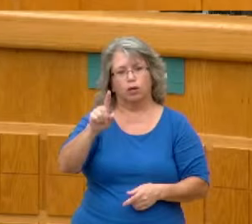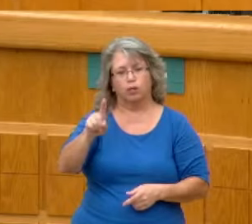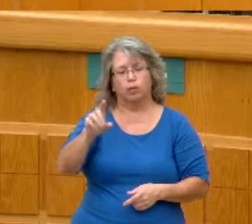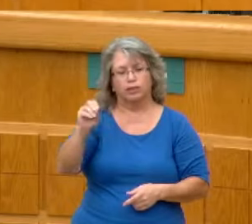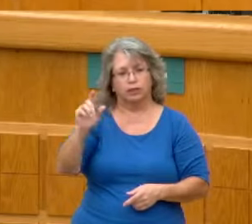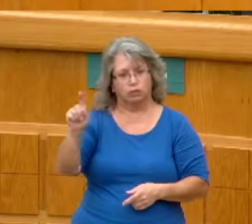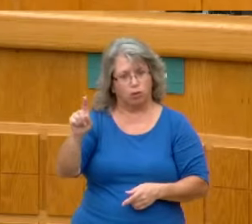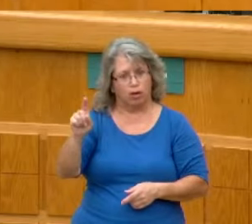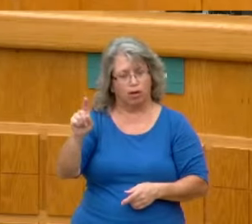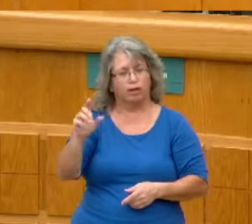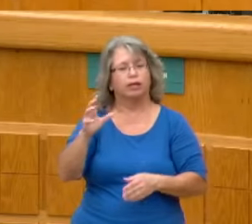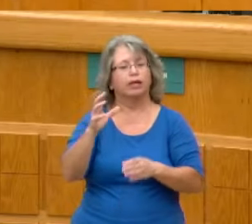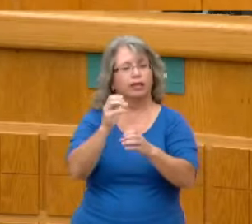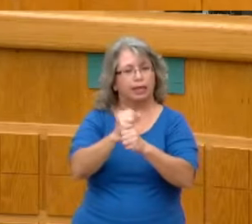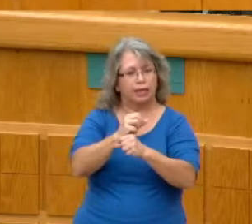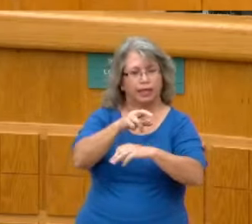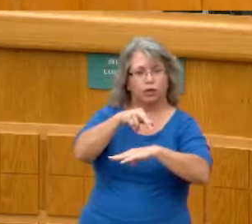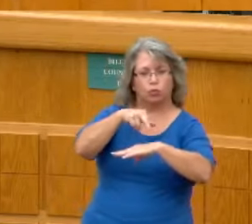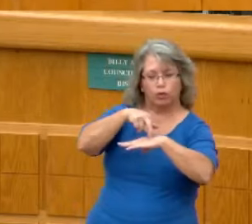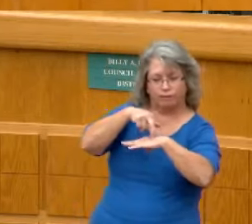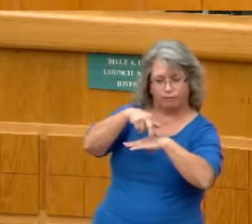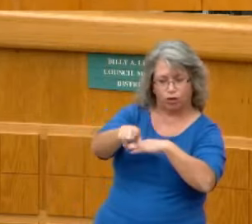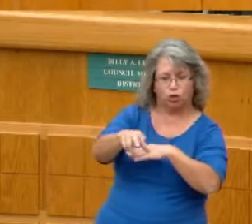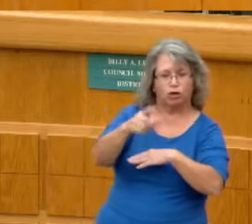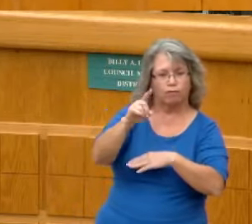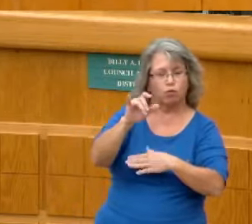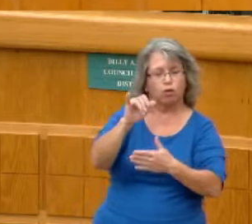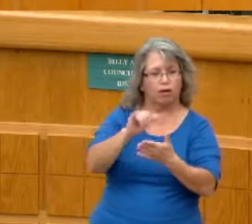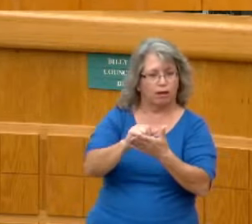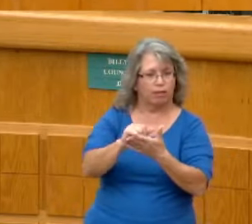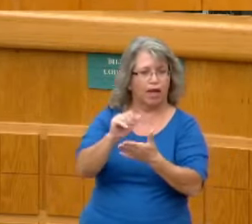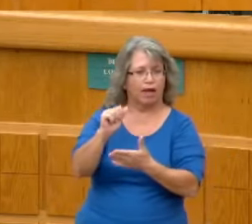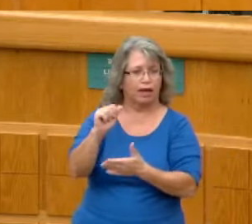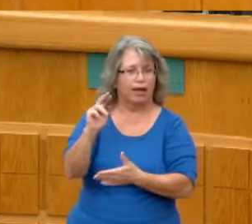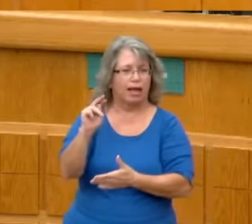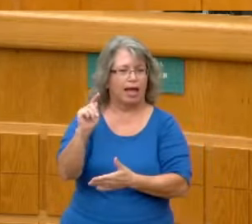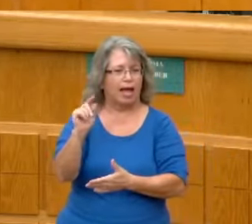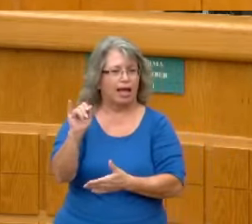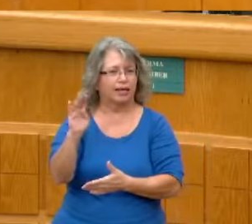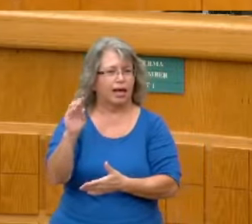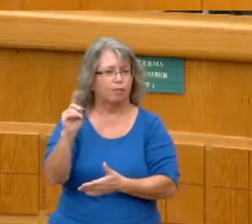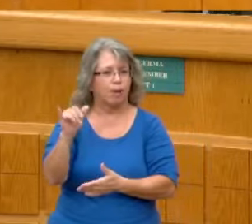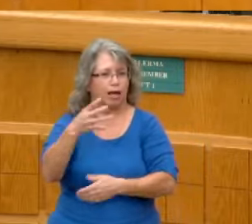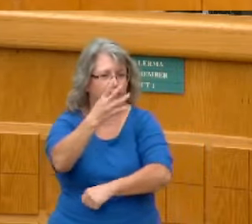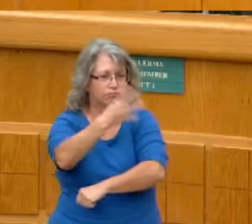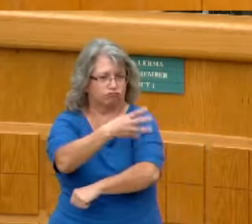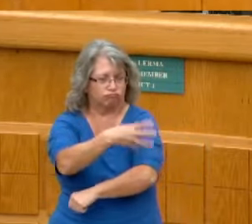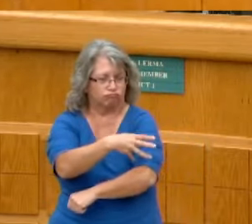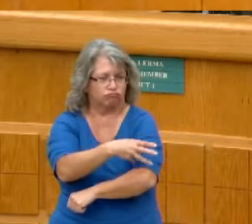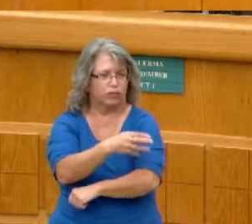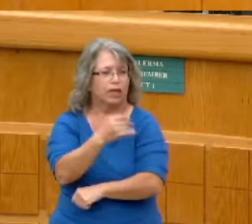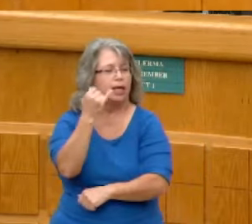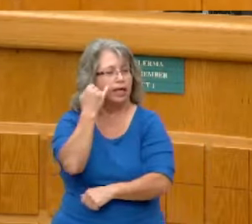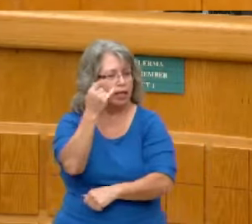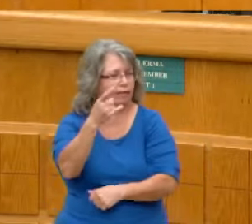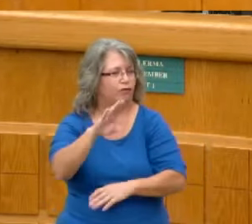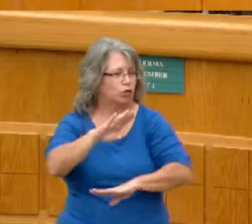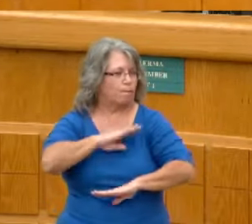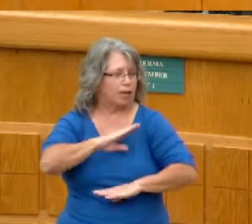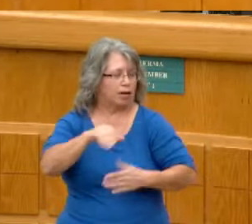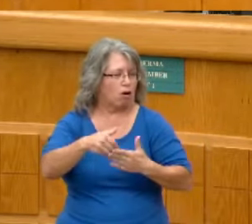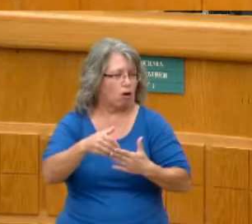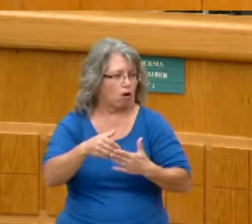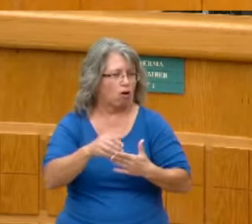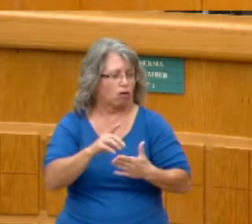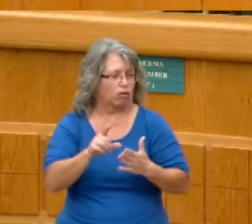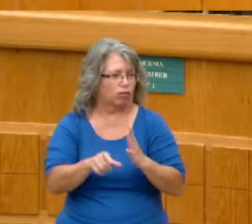361-561-1101 to get a referral to get these monoclonals if you're positive with COVID-19 and you meet the eligibility. The second location